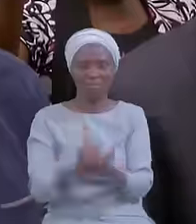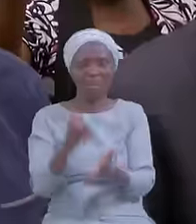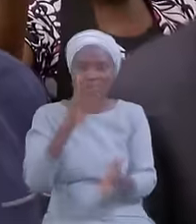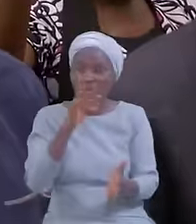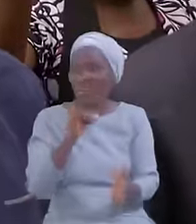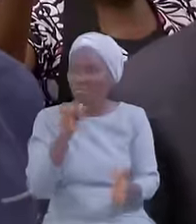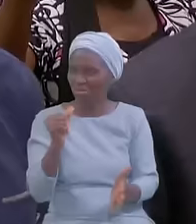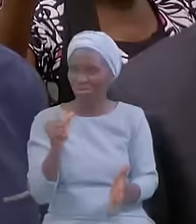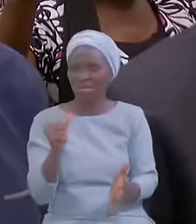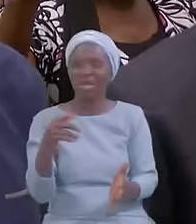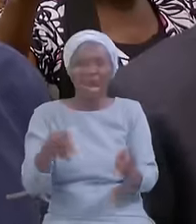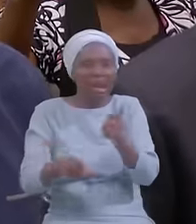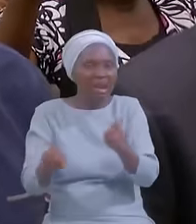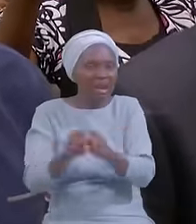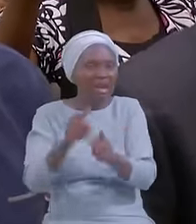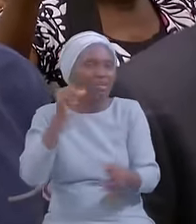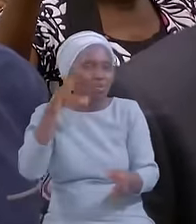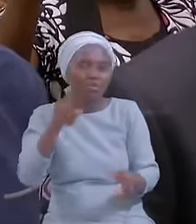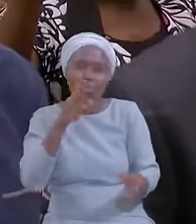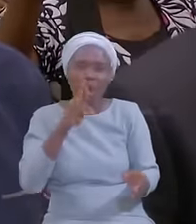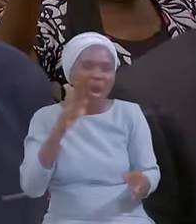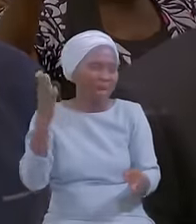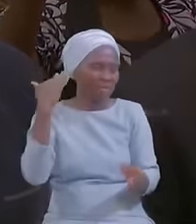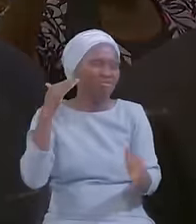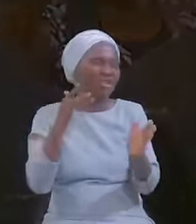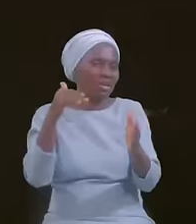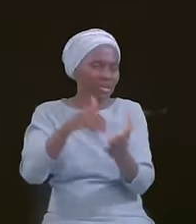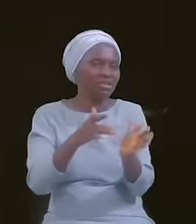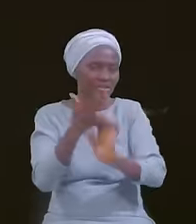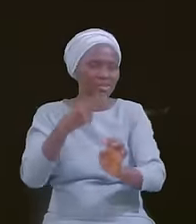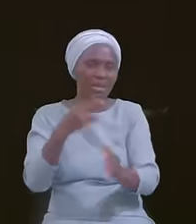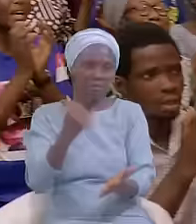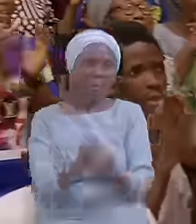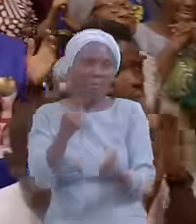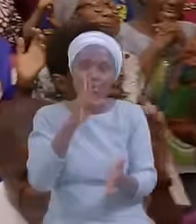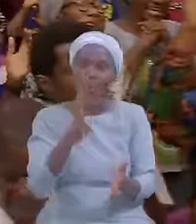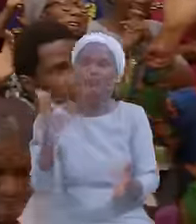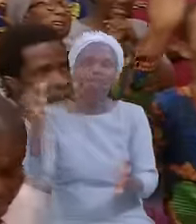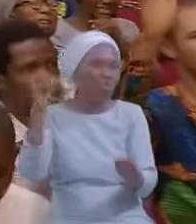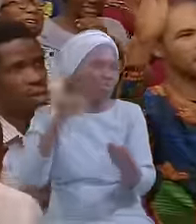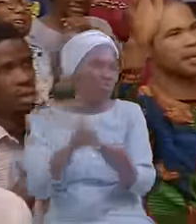be. You're no more the boy, the girl you used to be.